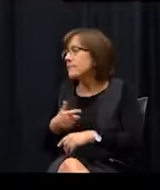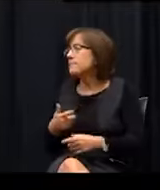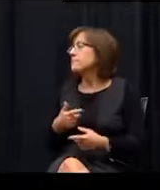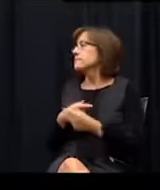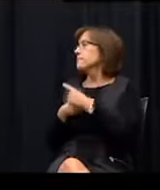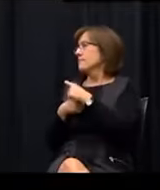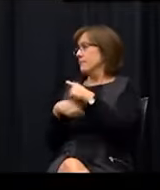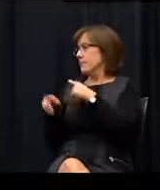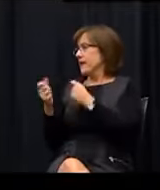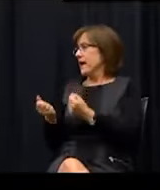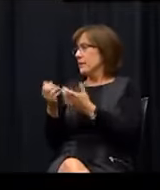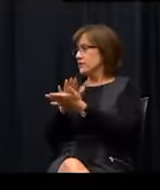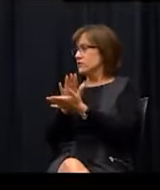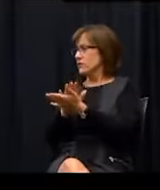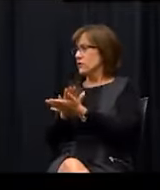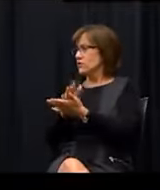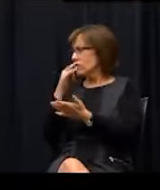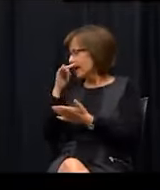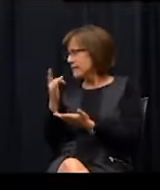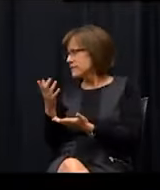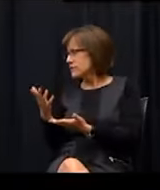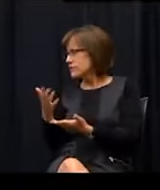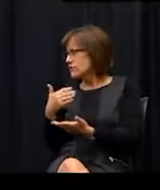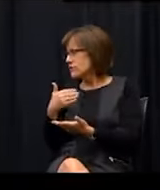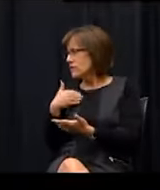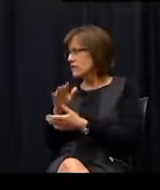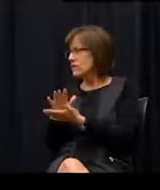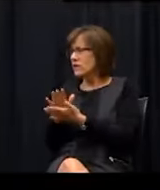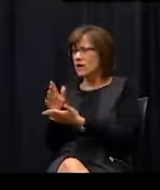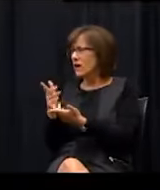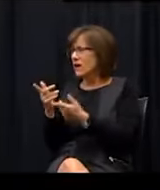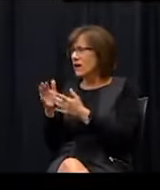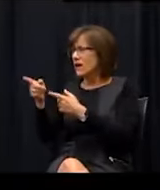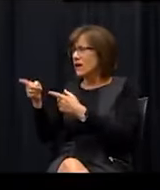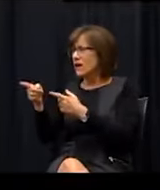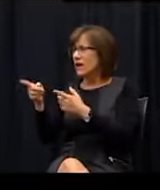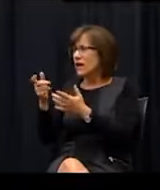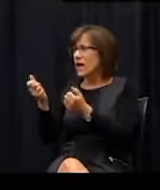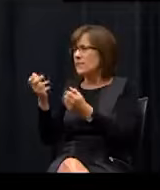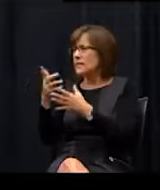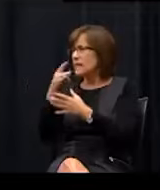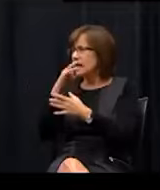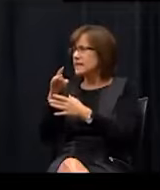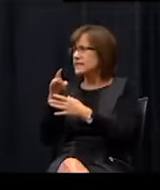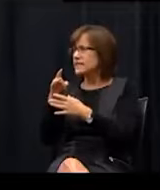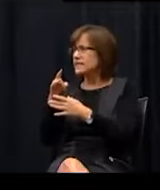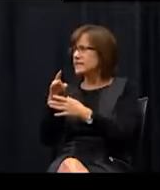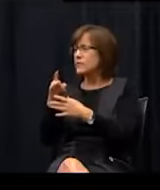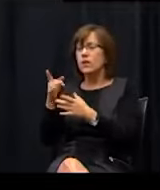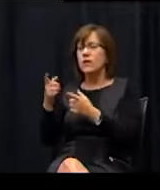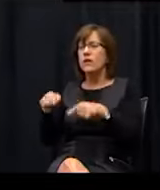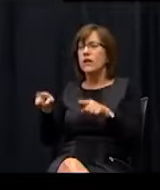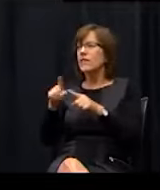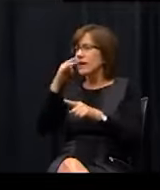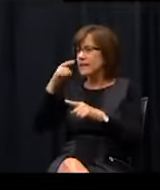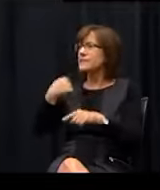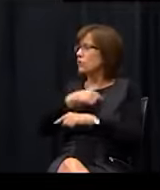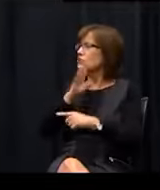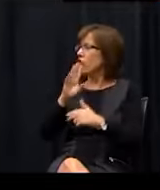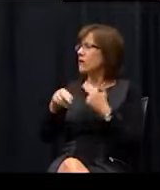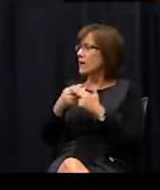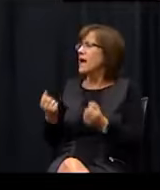many schools, or how many kids? How many? Like, are there you in every? It's like every out of the kids that we're talking about,